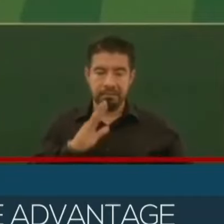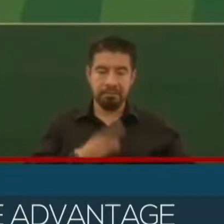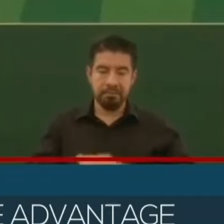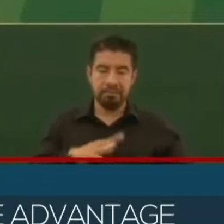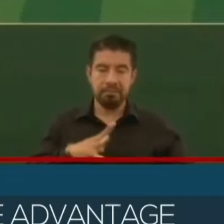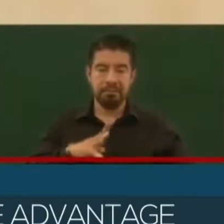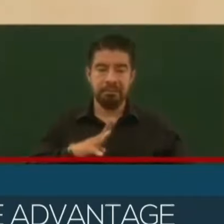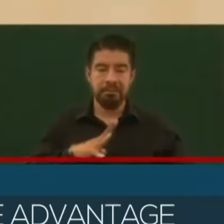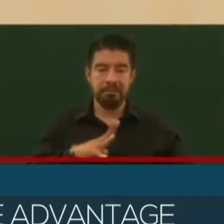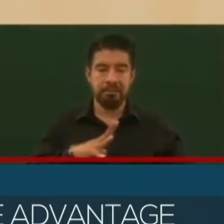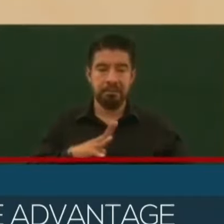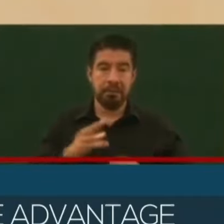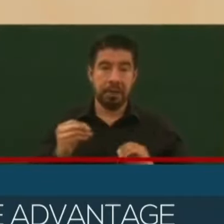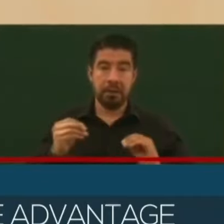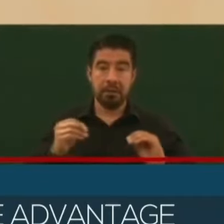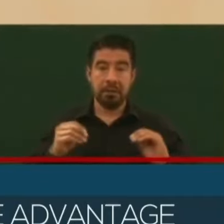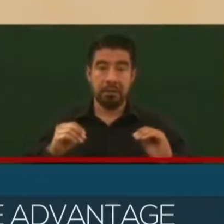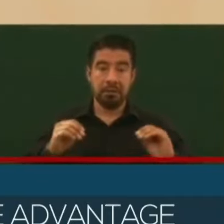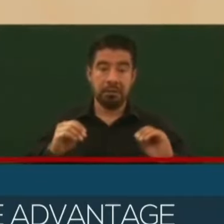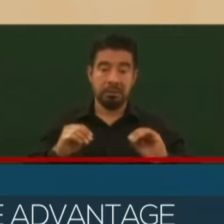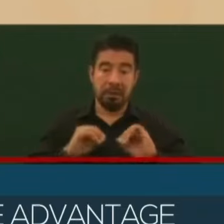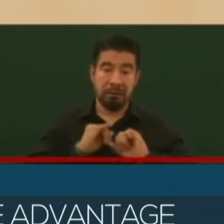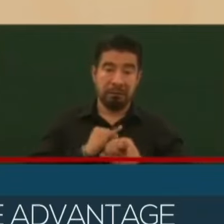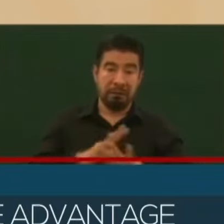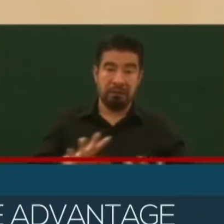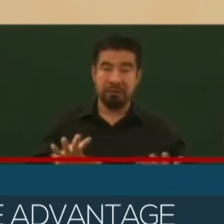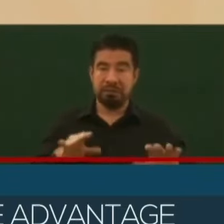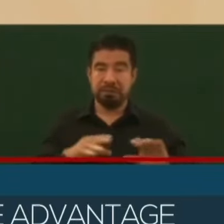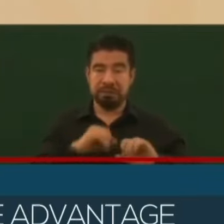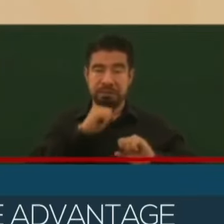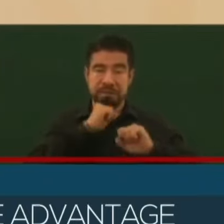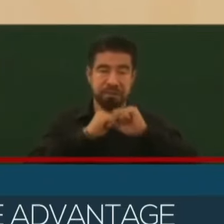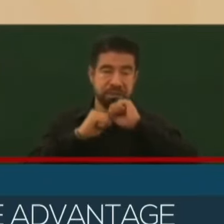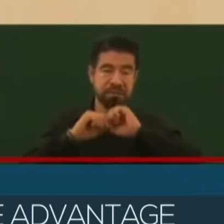mucho sensacionalismo. It is very regrettable. Es muy lamentable, pero